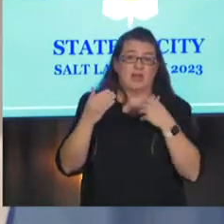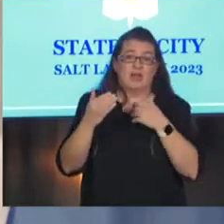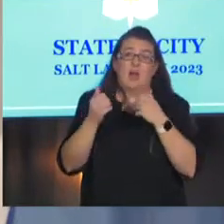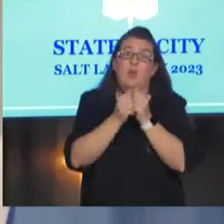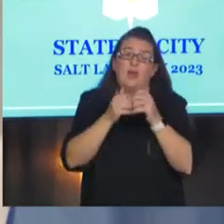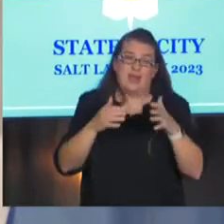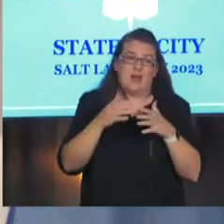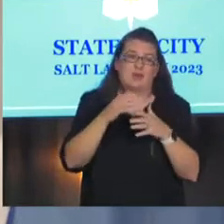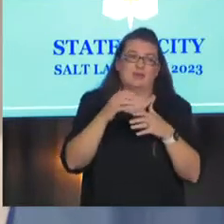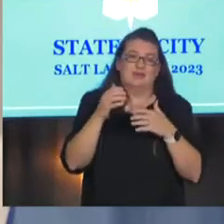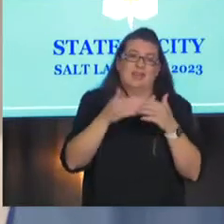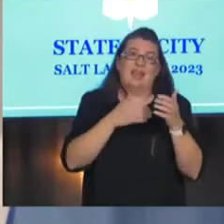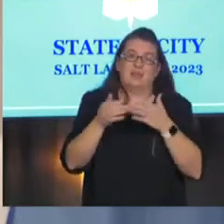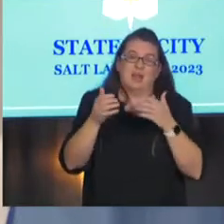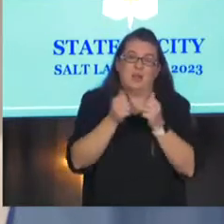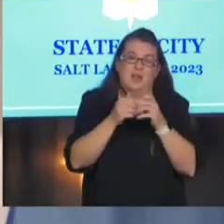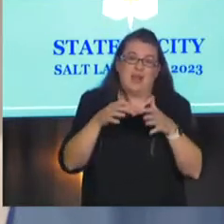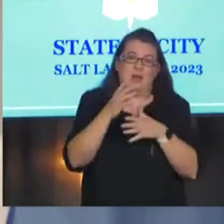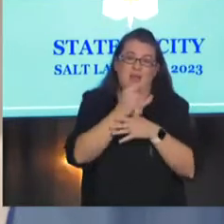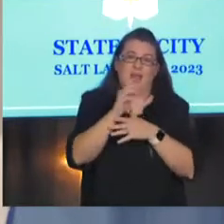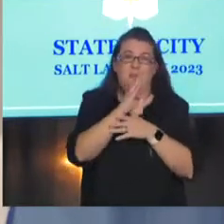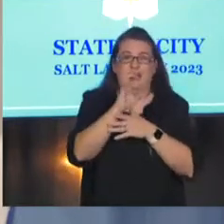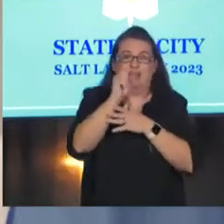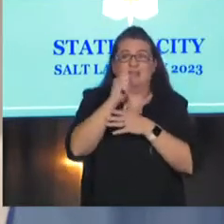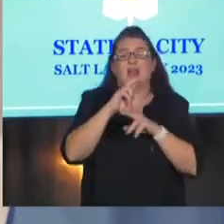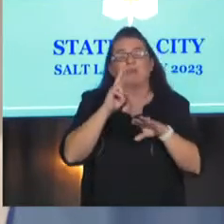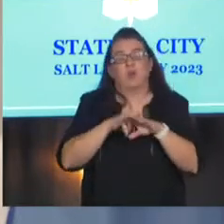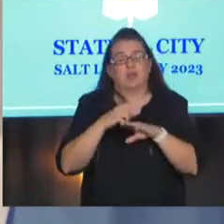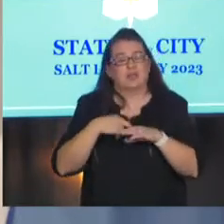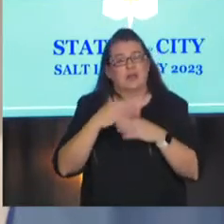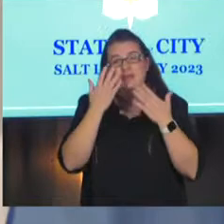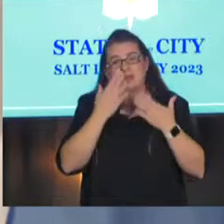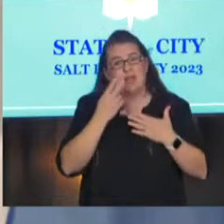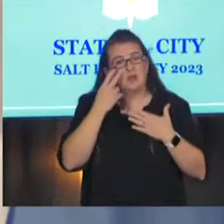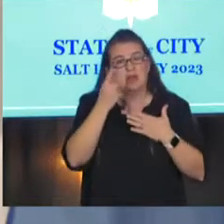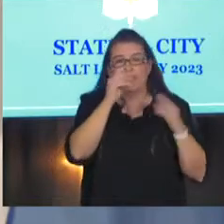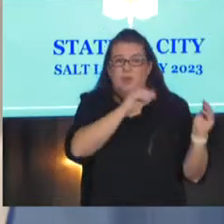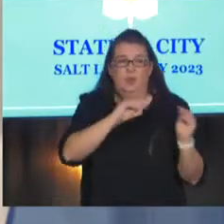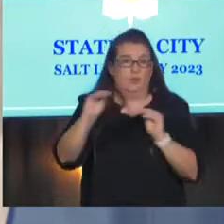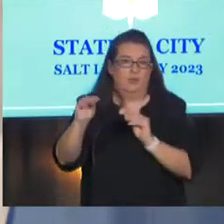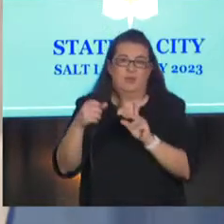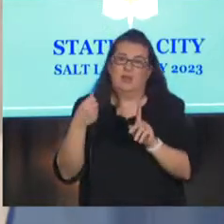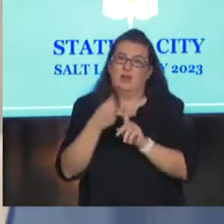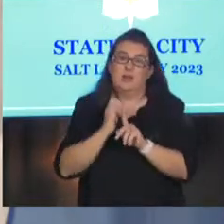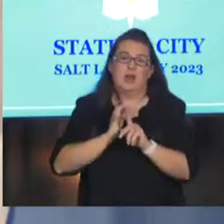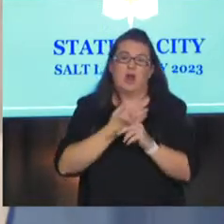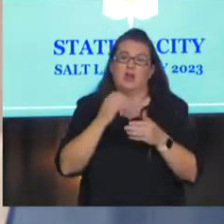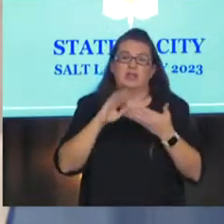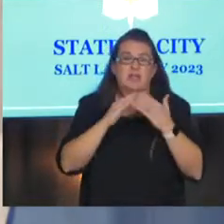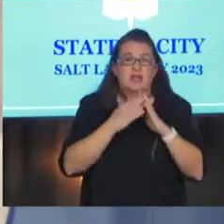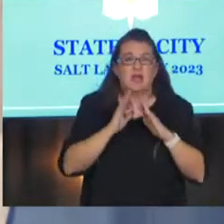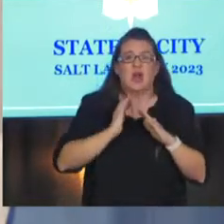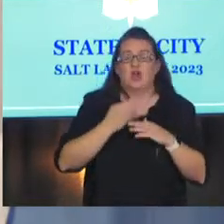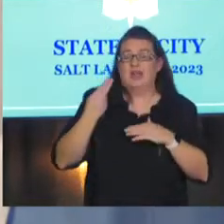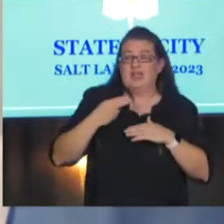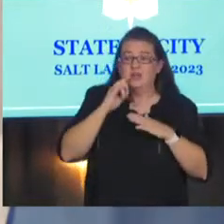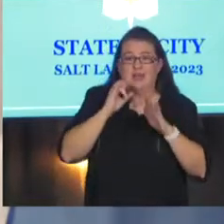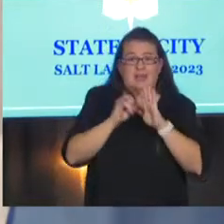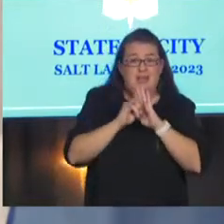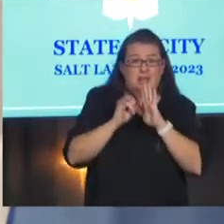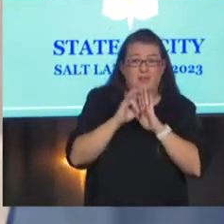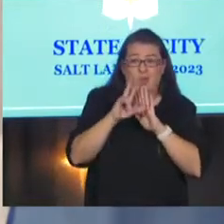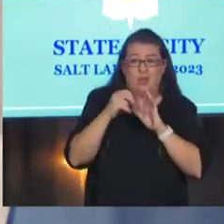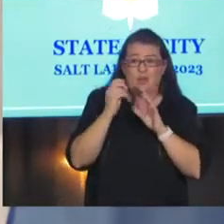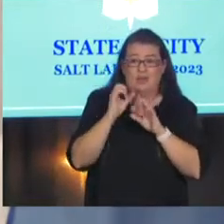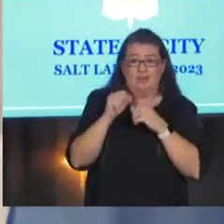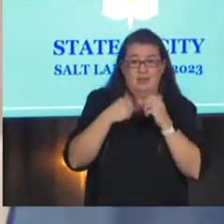bees. And of course, I'm sad to see the bees go. Their impact on our city's history and identity these last 30